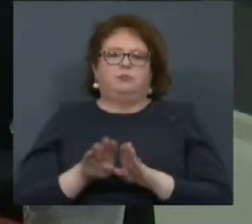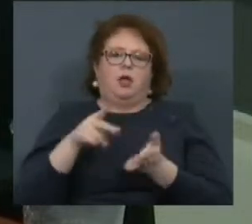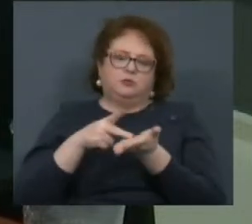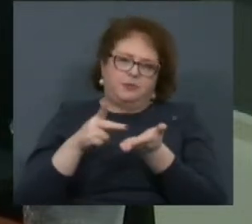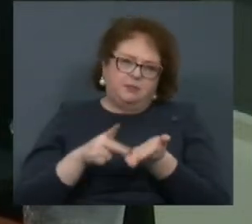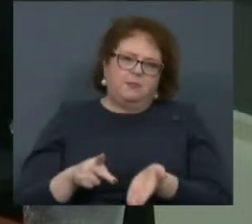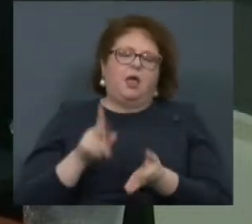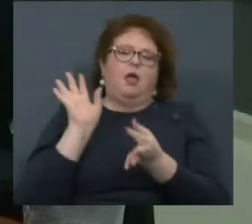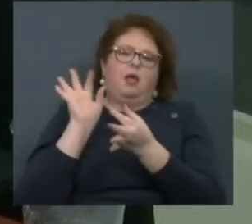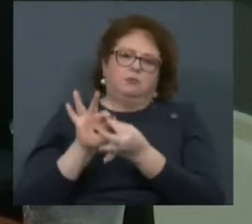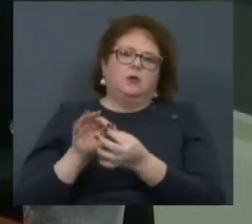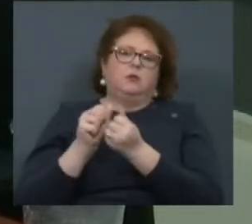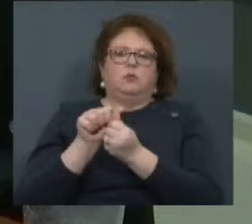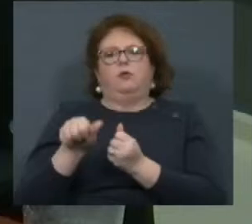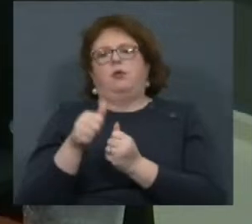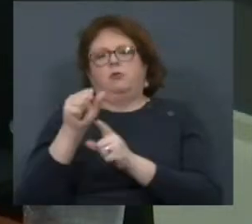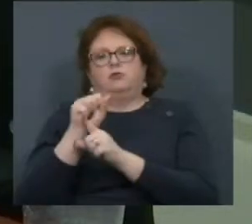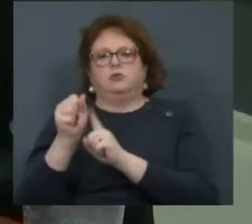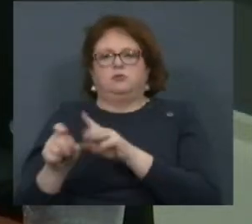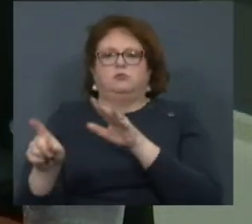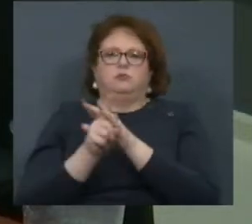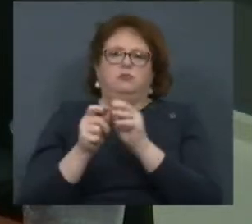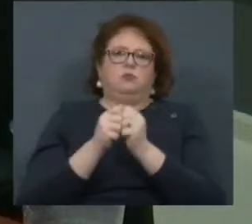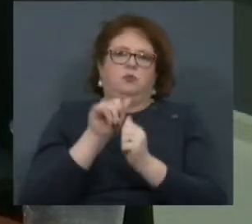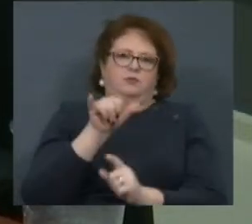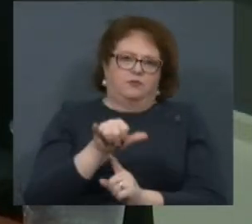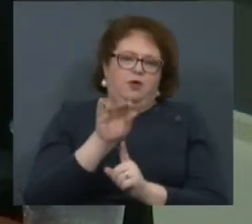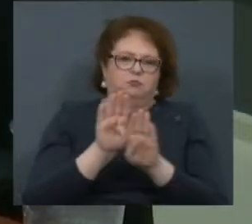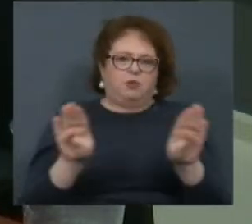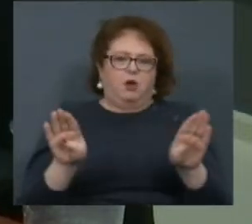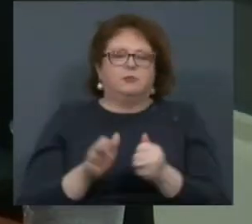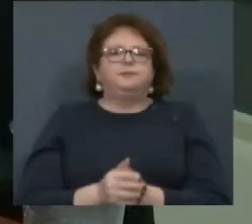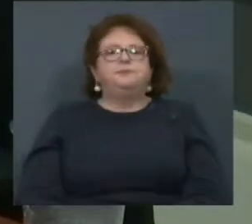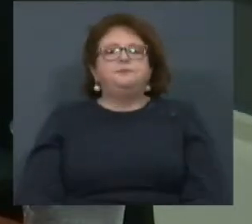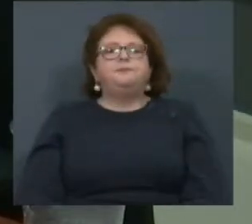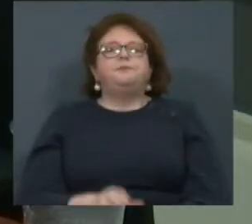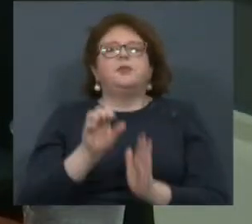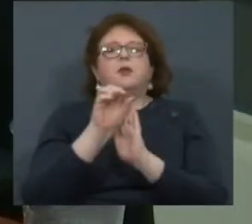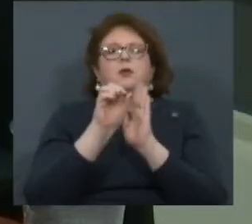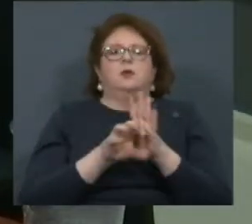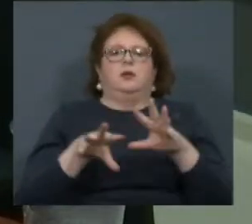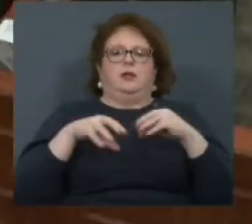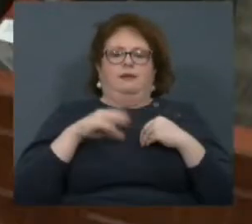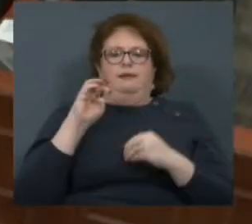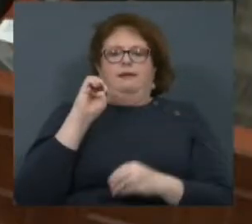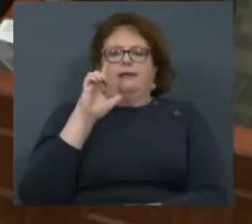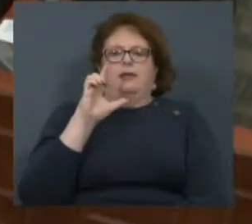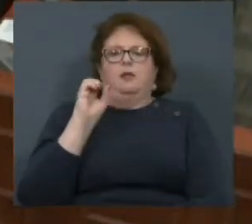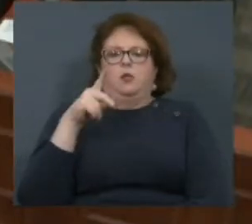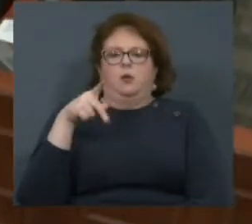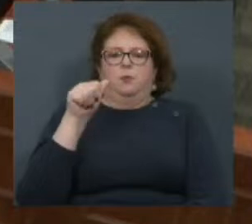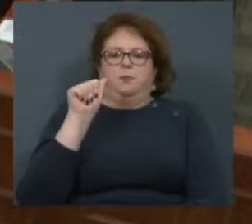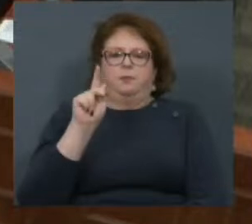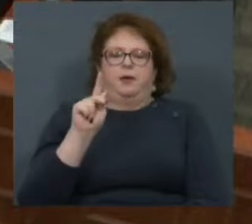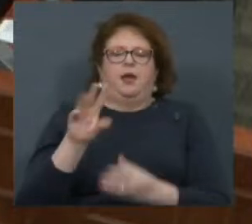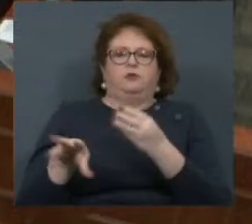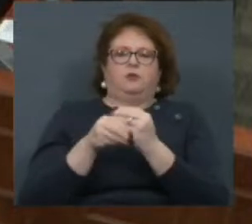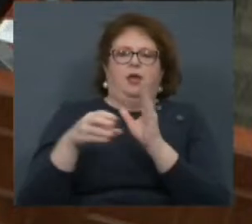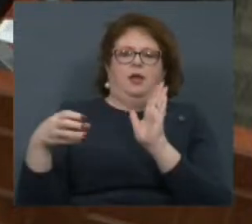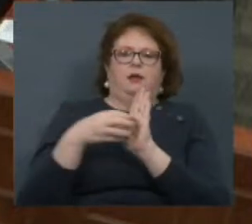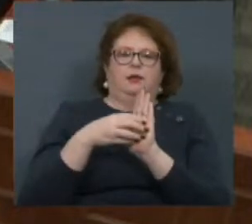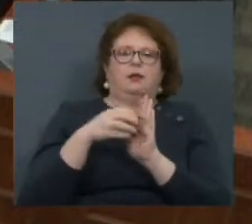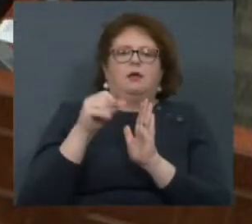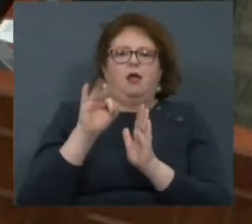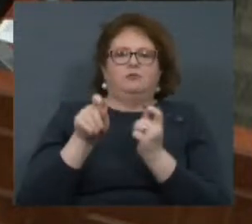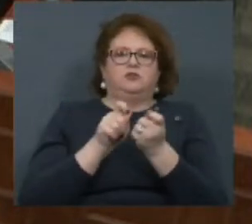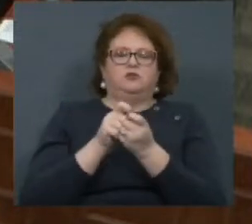relating thereto, to declare an emergency. An ordinance to accept the ELOPAC annexation to add certain lands to the city of Little Rock,